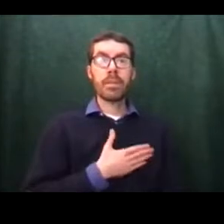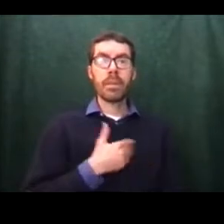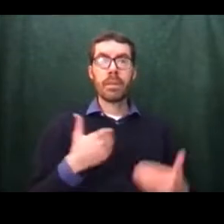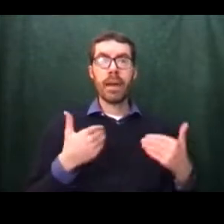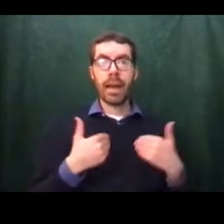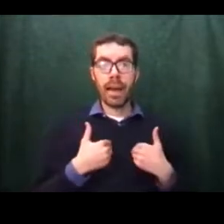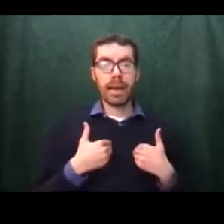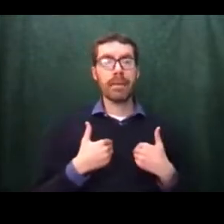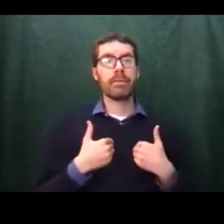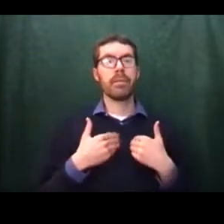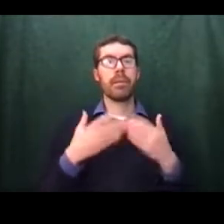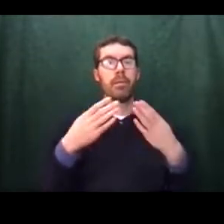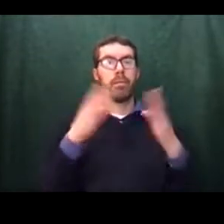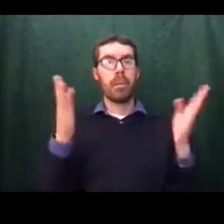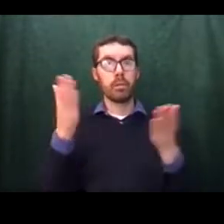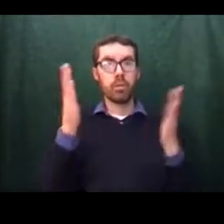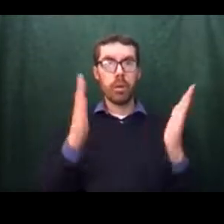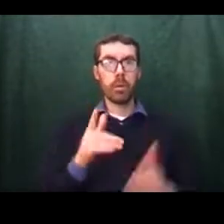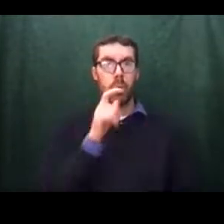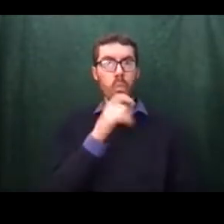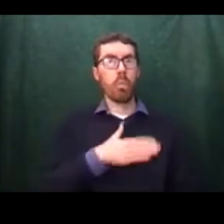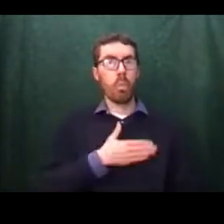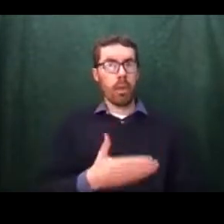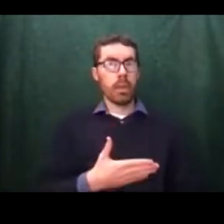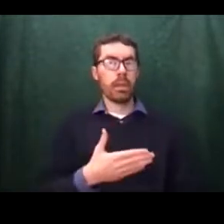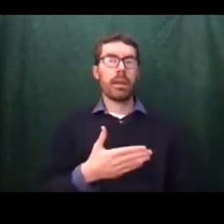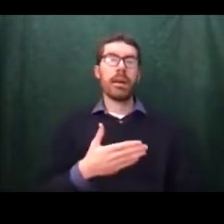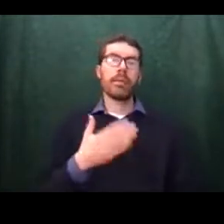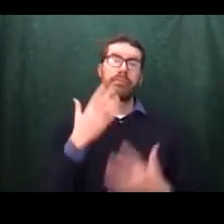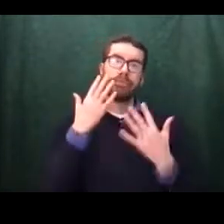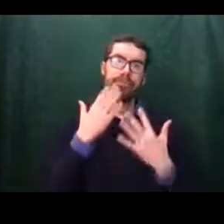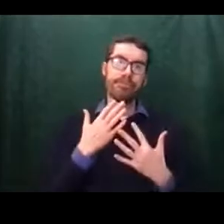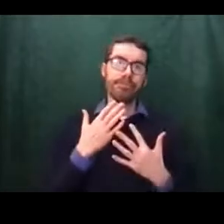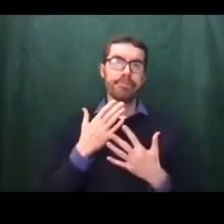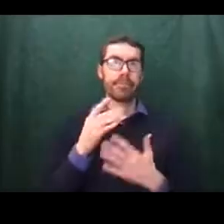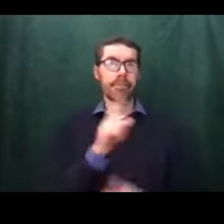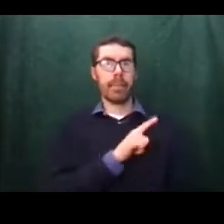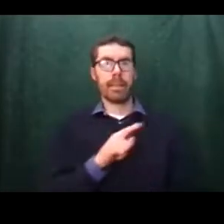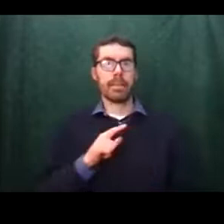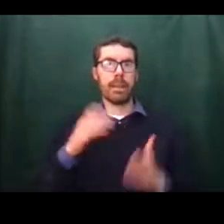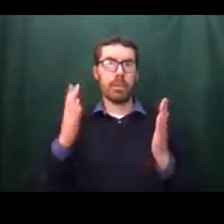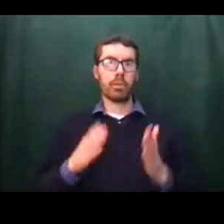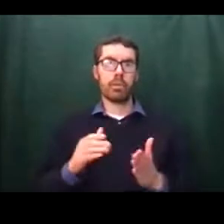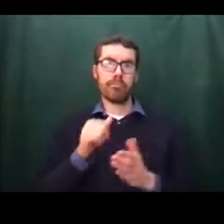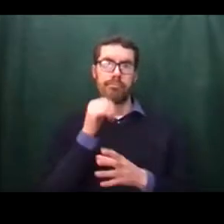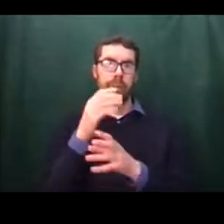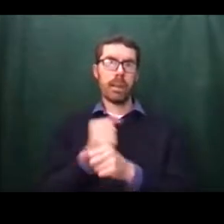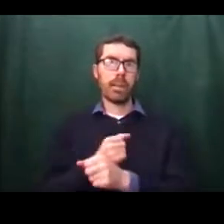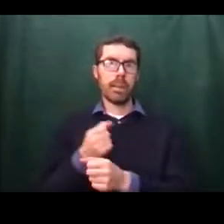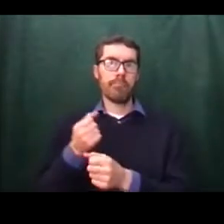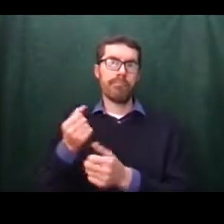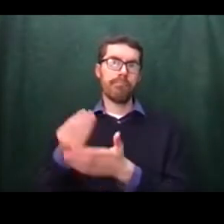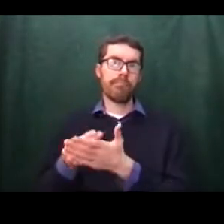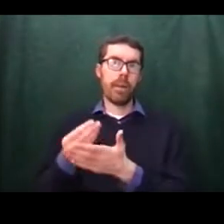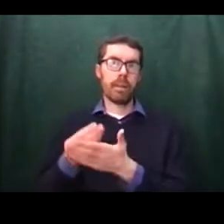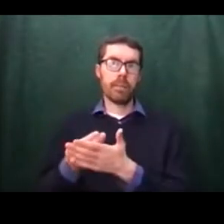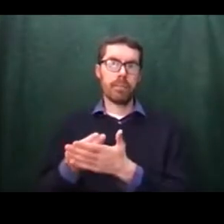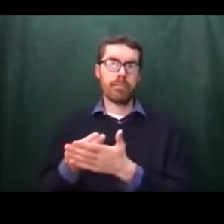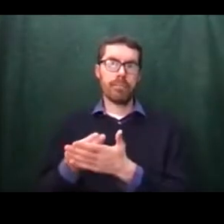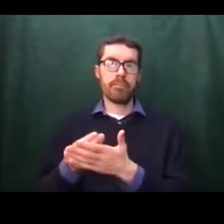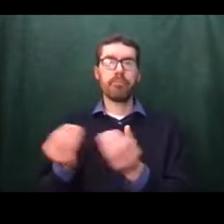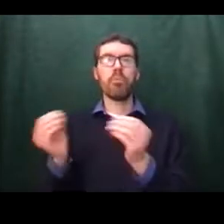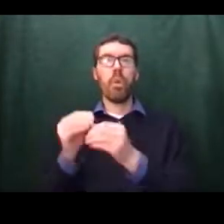who will do it, so it's unfortunate the legislature didn't get funded, have more